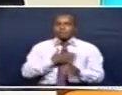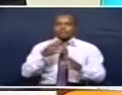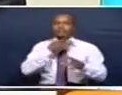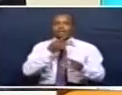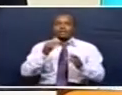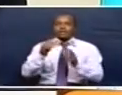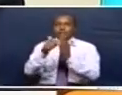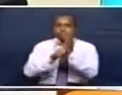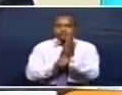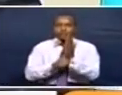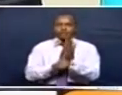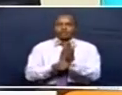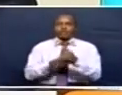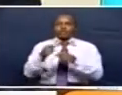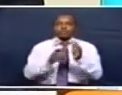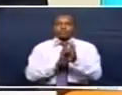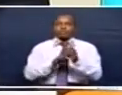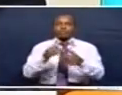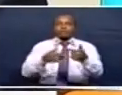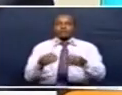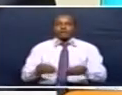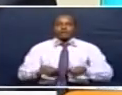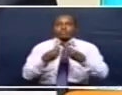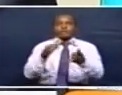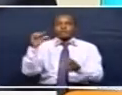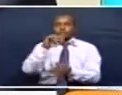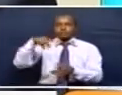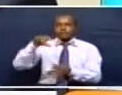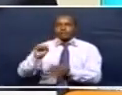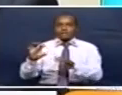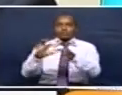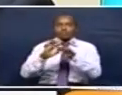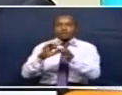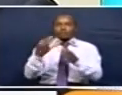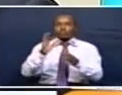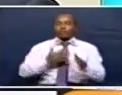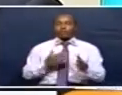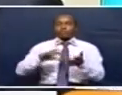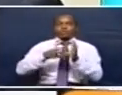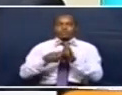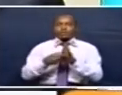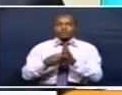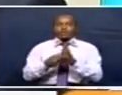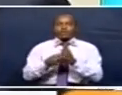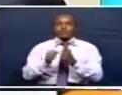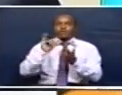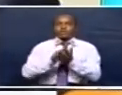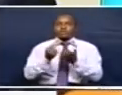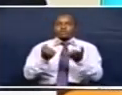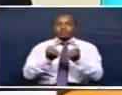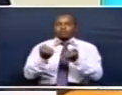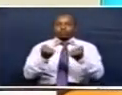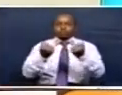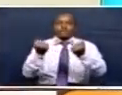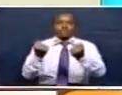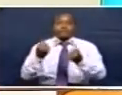you can keep progress, you know. And I'm providing GPS coordinates of our projects so that you can drive with your GPS coordinates and go